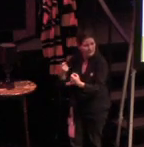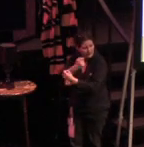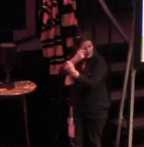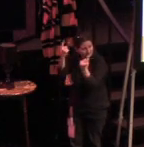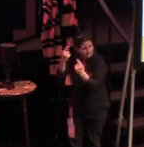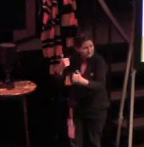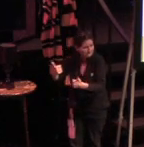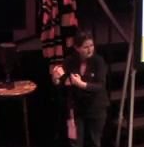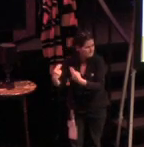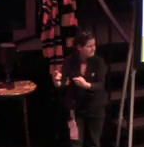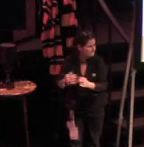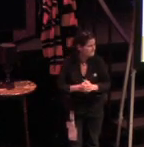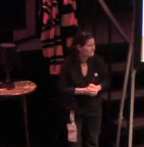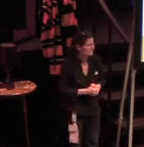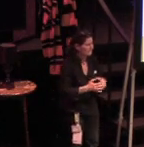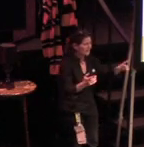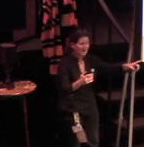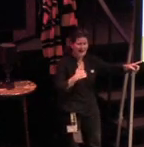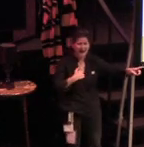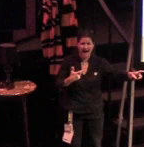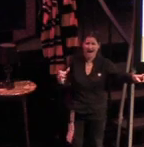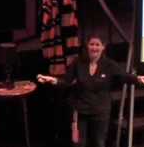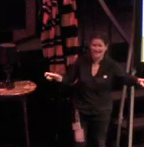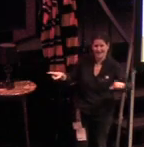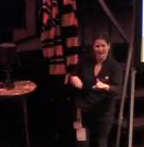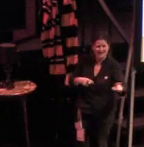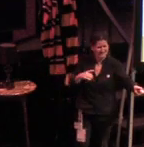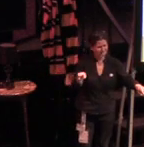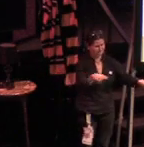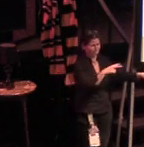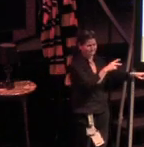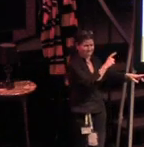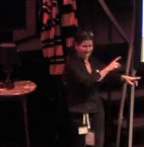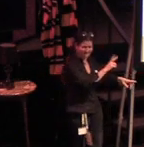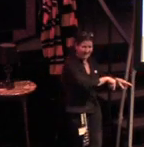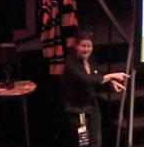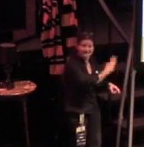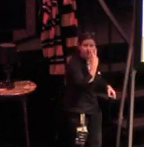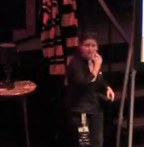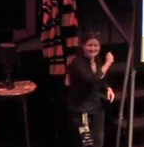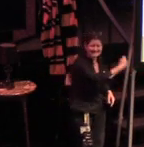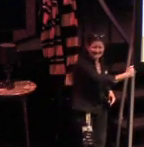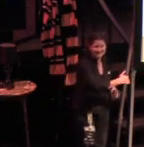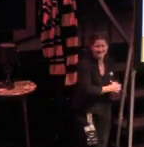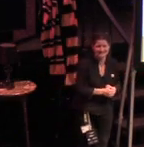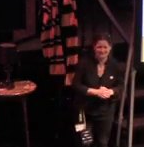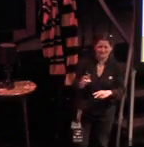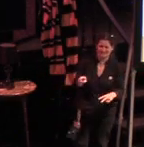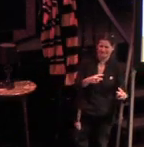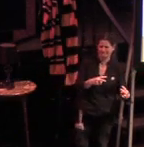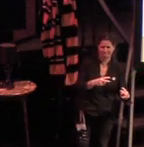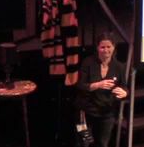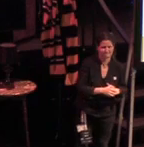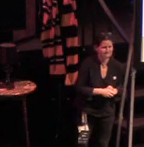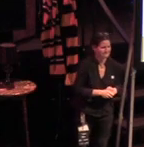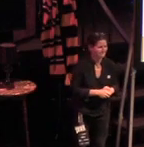mean I am 26 I'm 25 so do you looking at me like what is she talking about five and old at heart